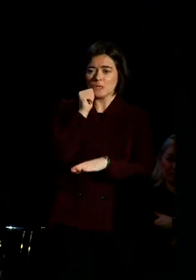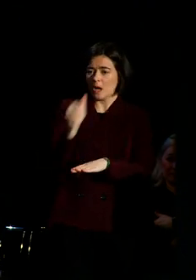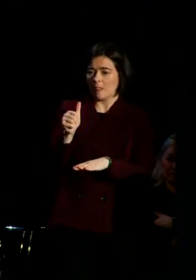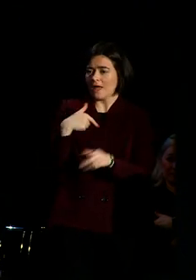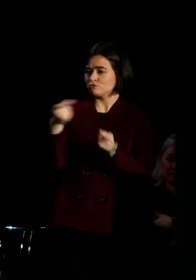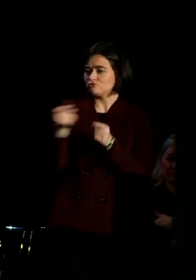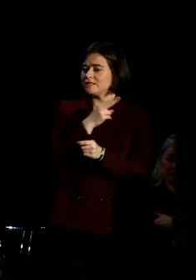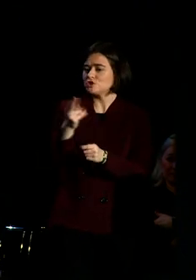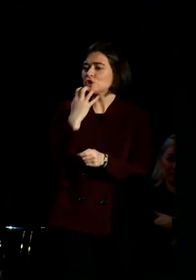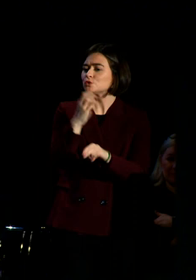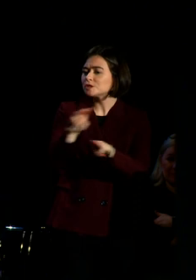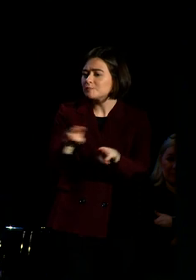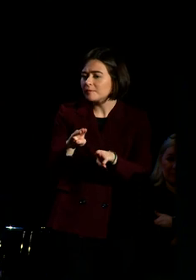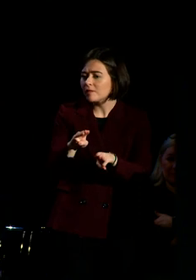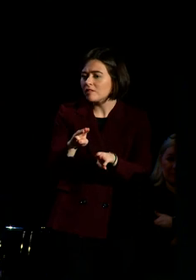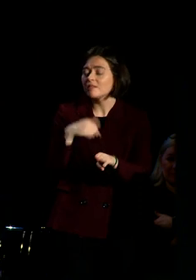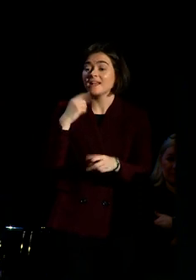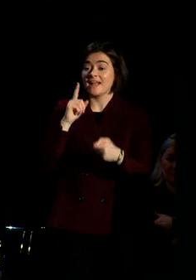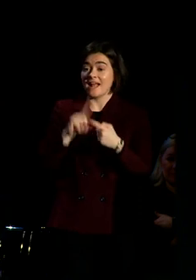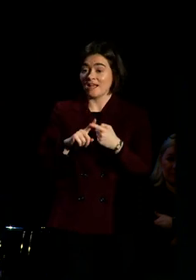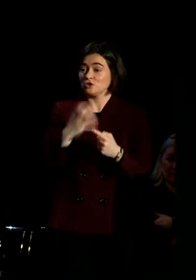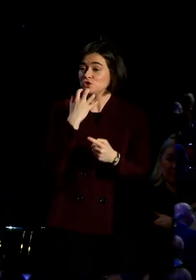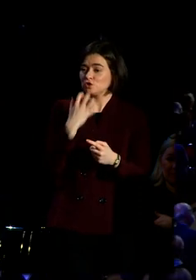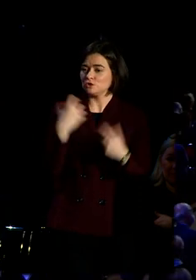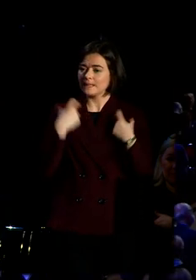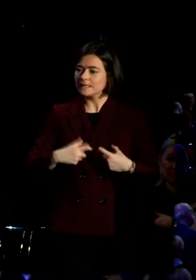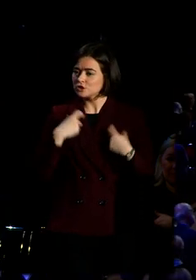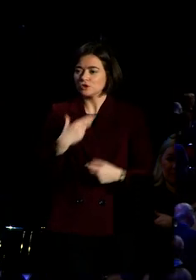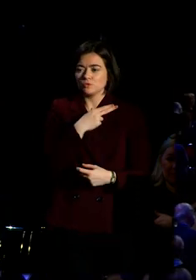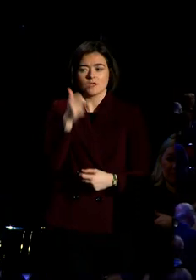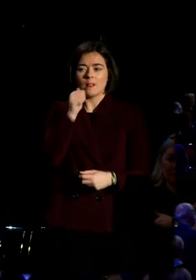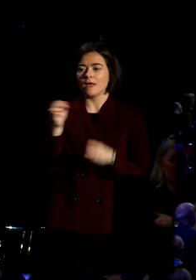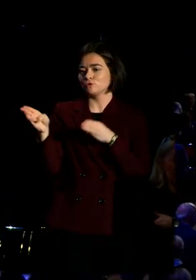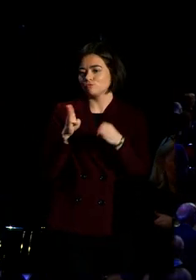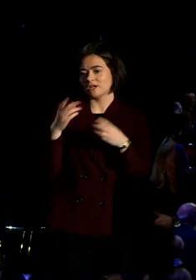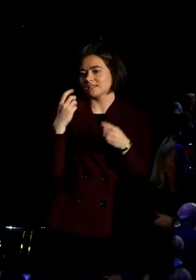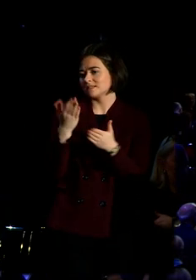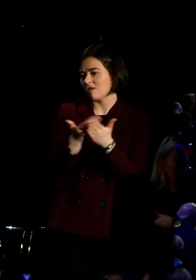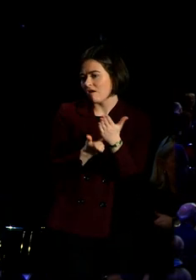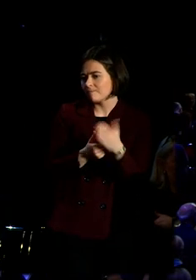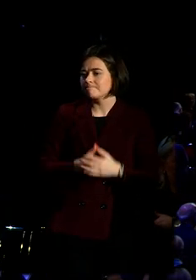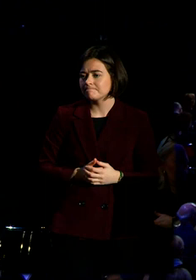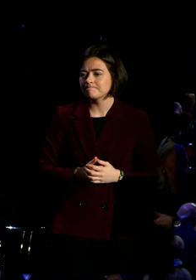non-Jews, and Jewish lawyers were no longer permitted to practice law.